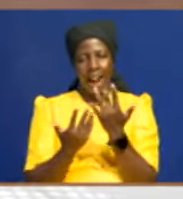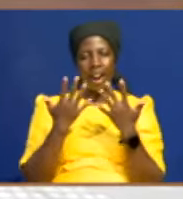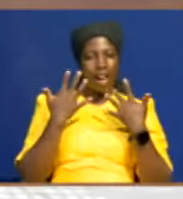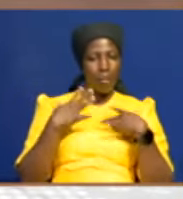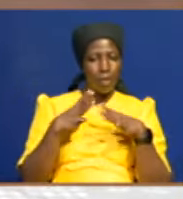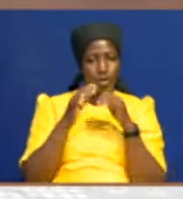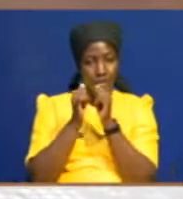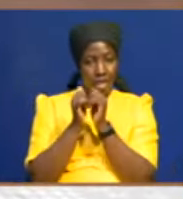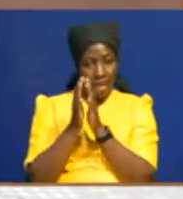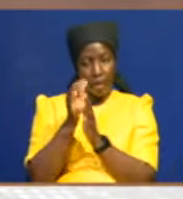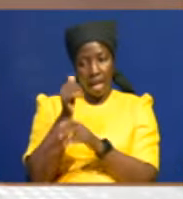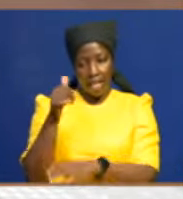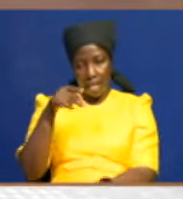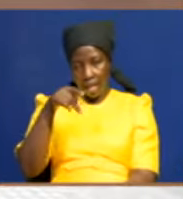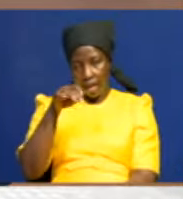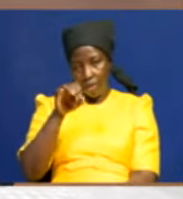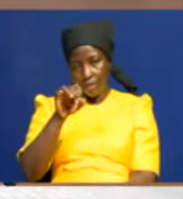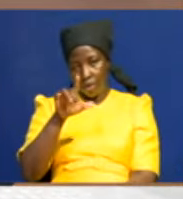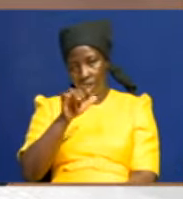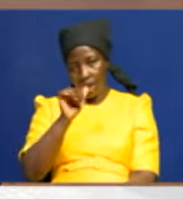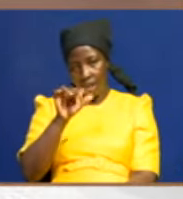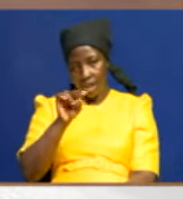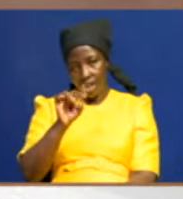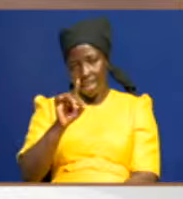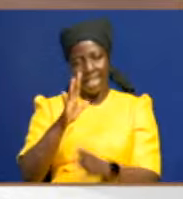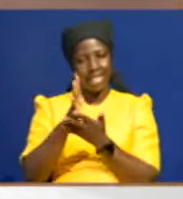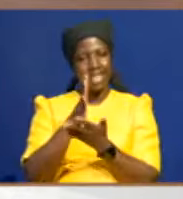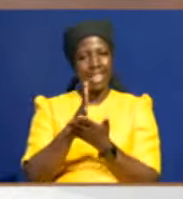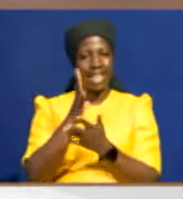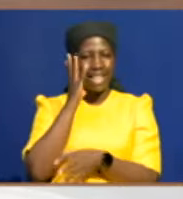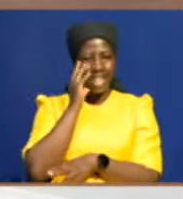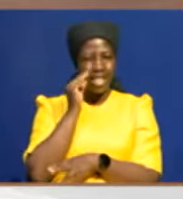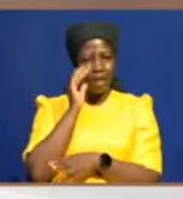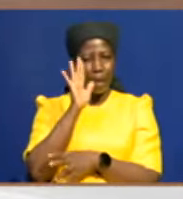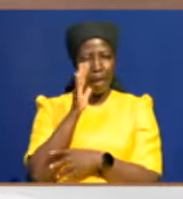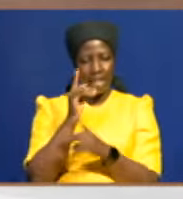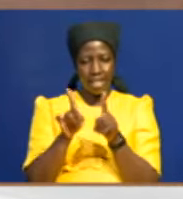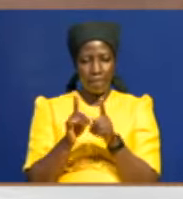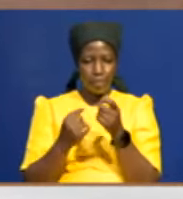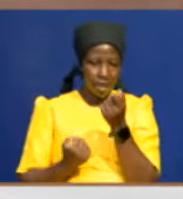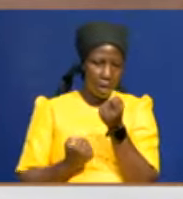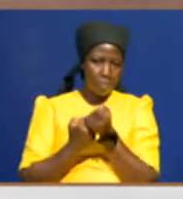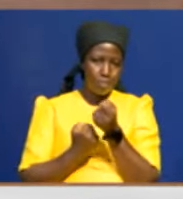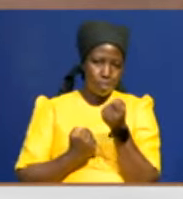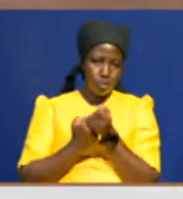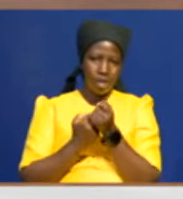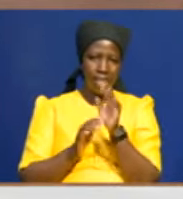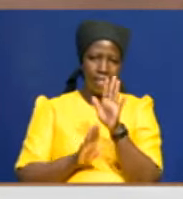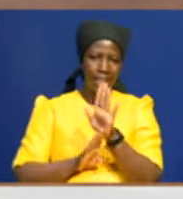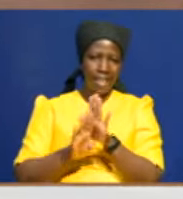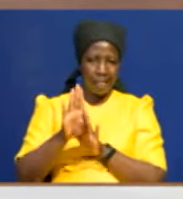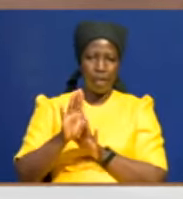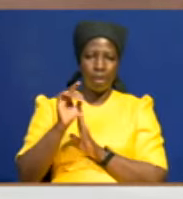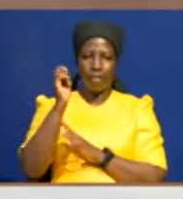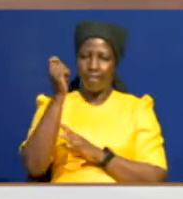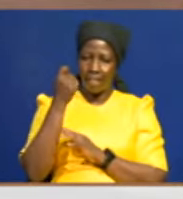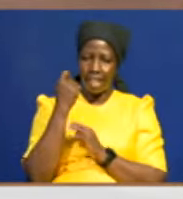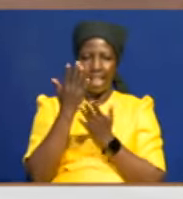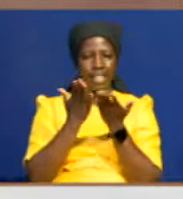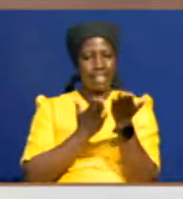where Poland is also sharing its experiences and supporting the development of Kenyan